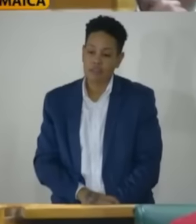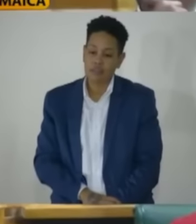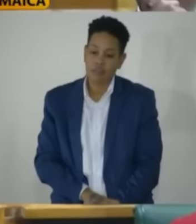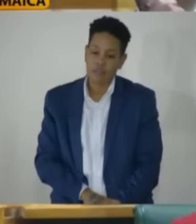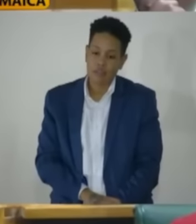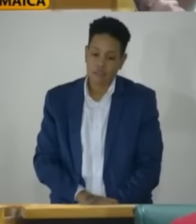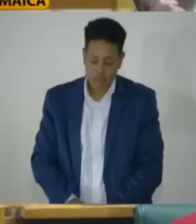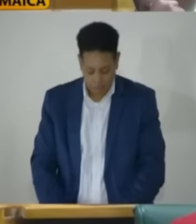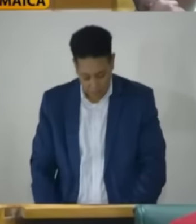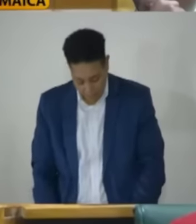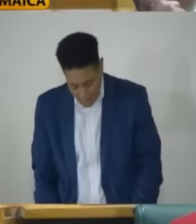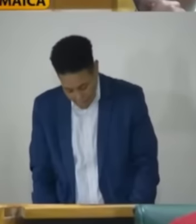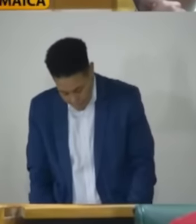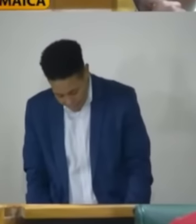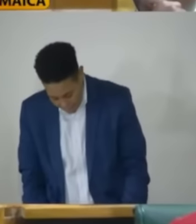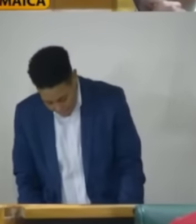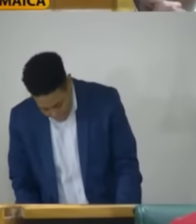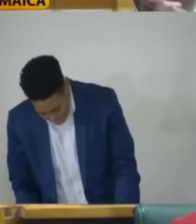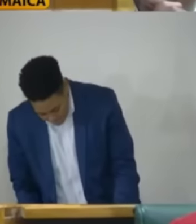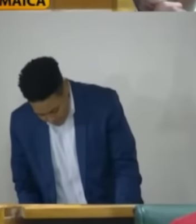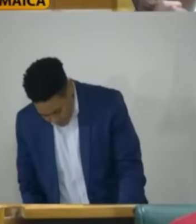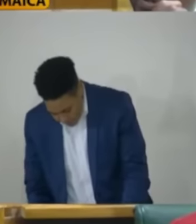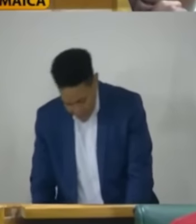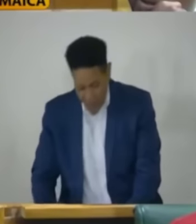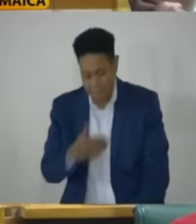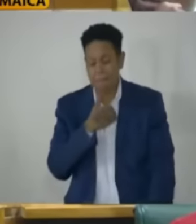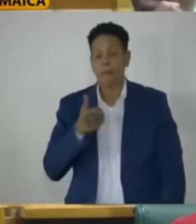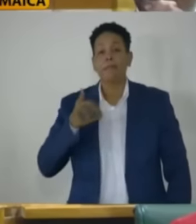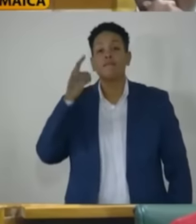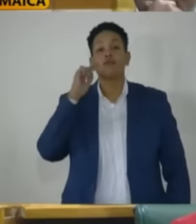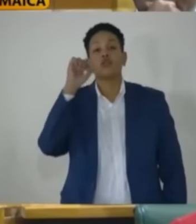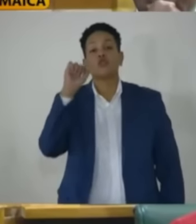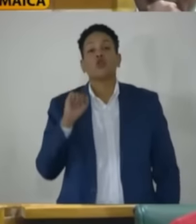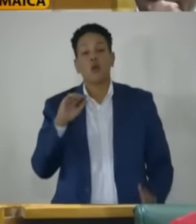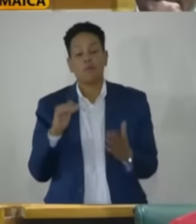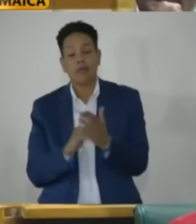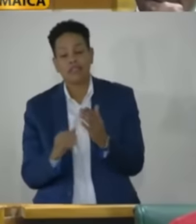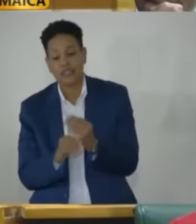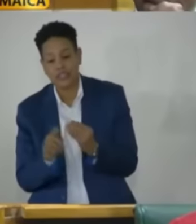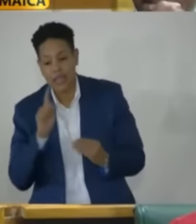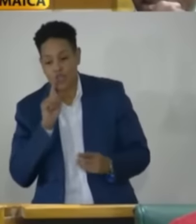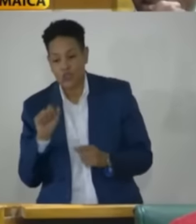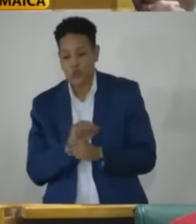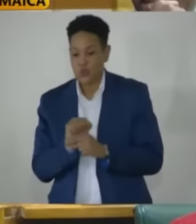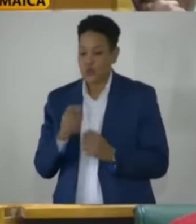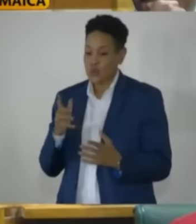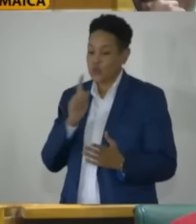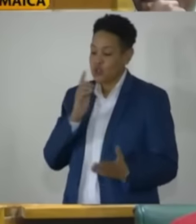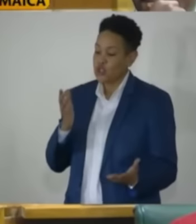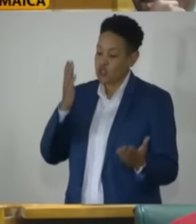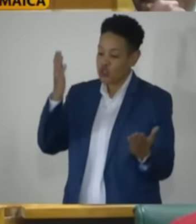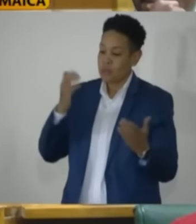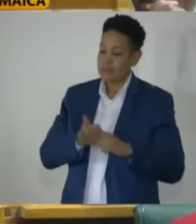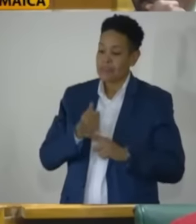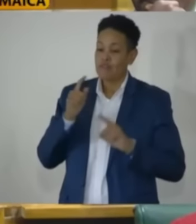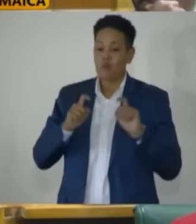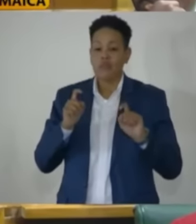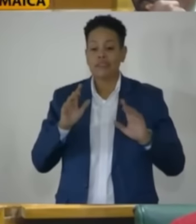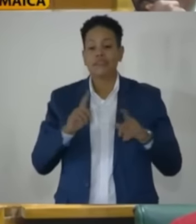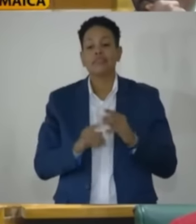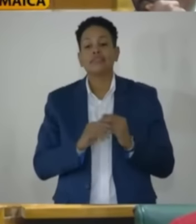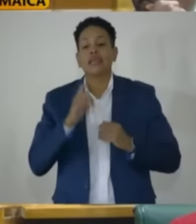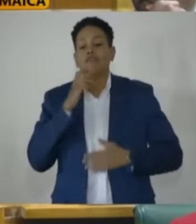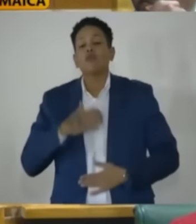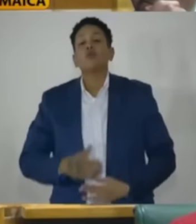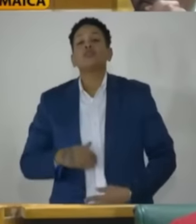Madam Speaker, the member for South Manchester has duly submitted questions that he wished